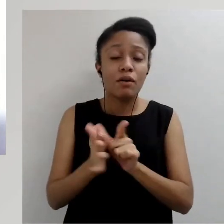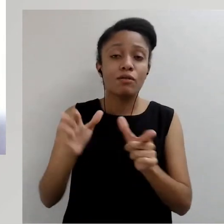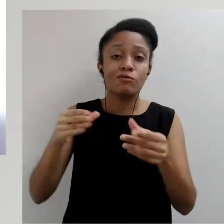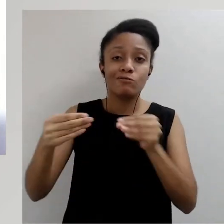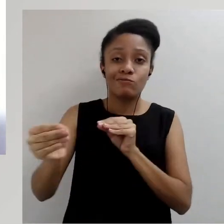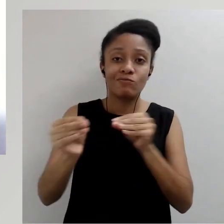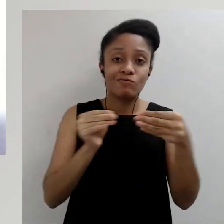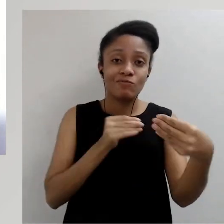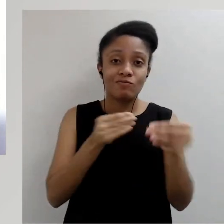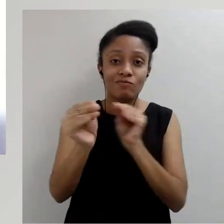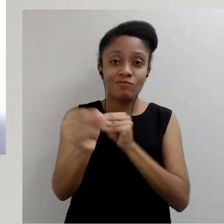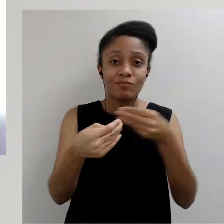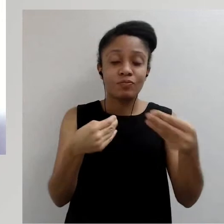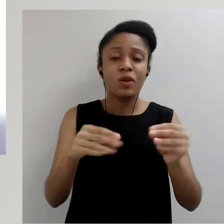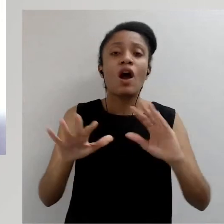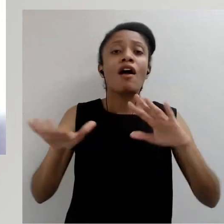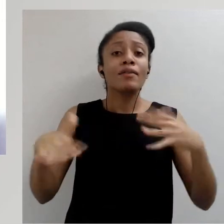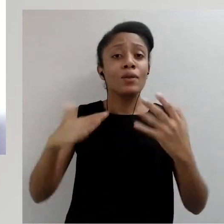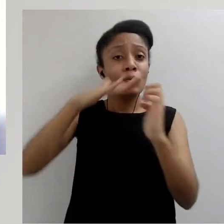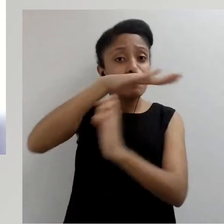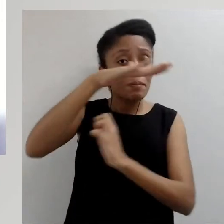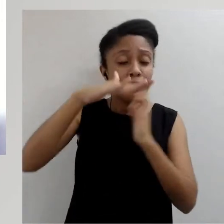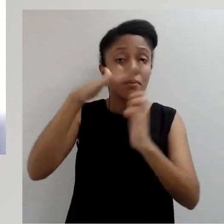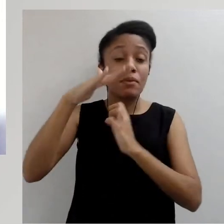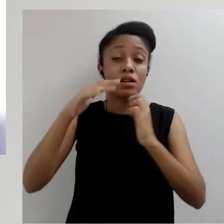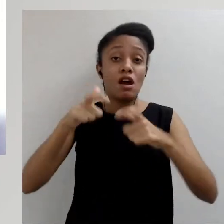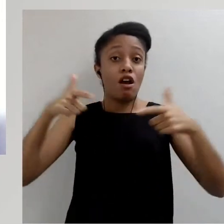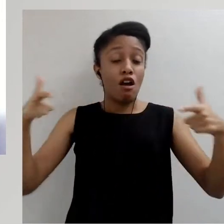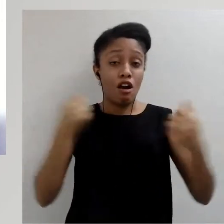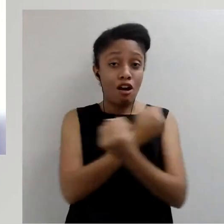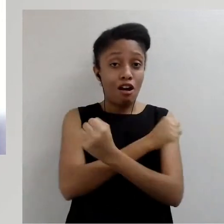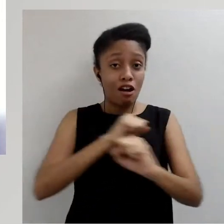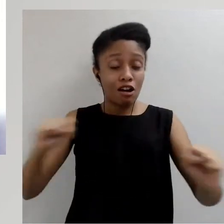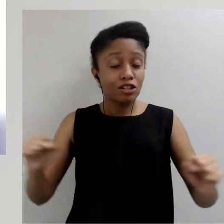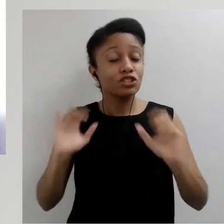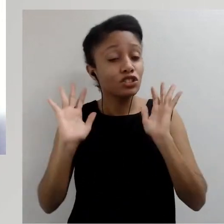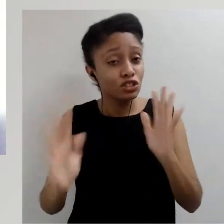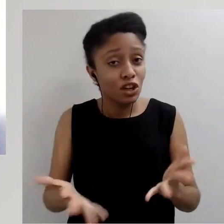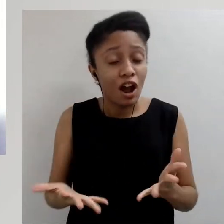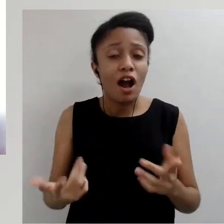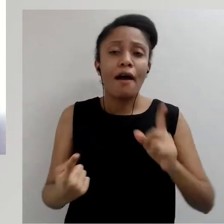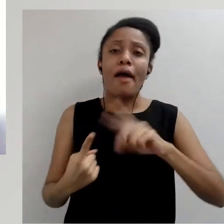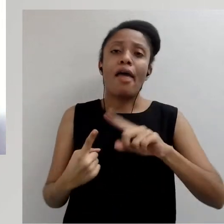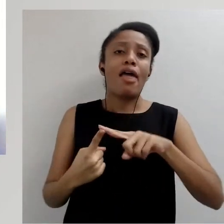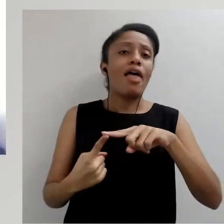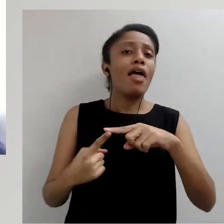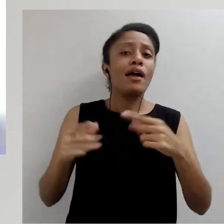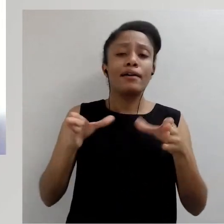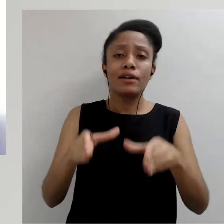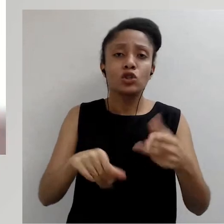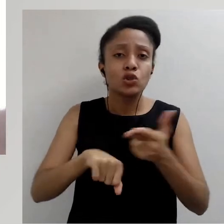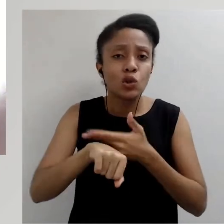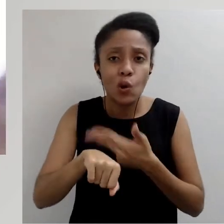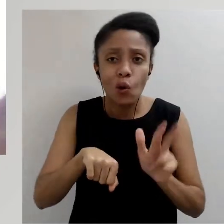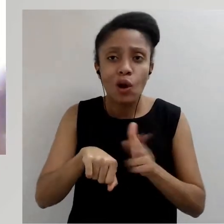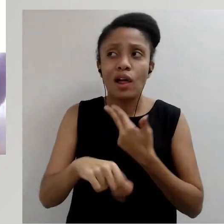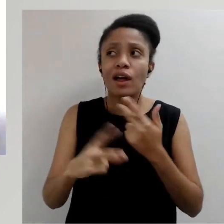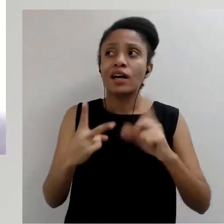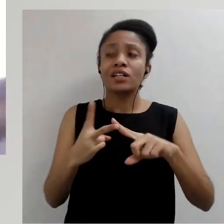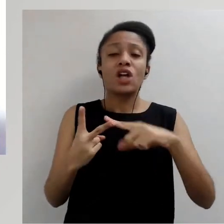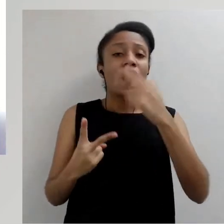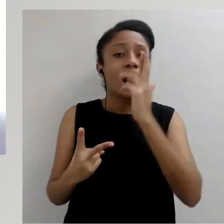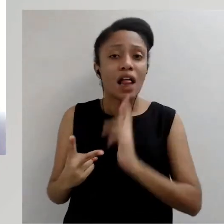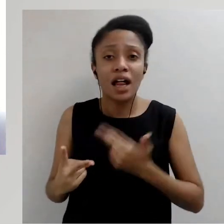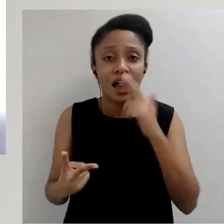flexível. And big companies are using this paper to pack chocolate and ice cream